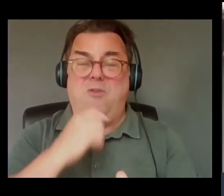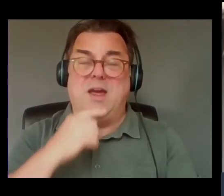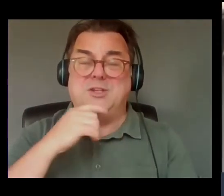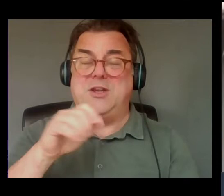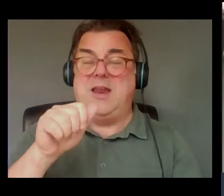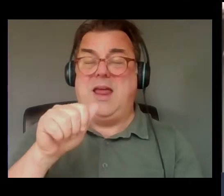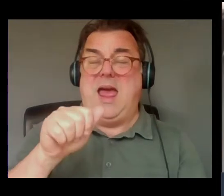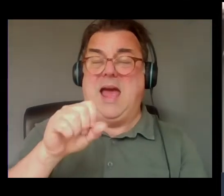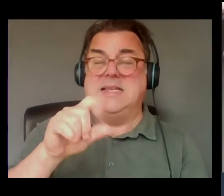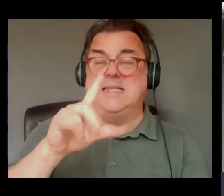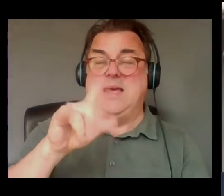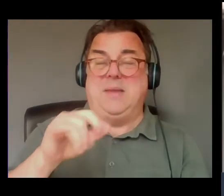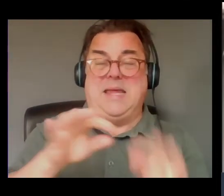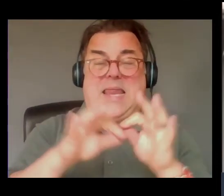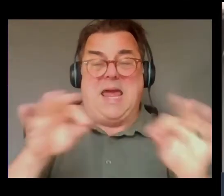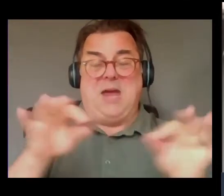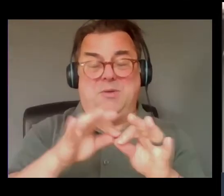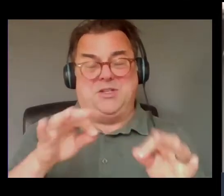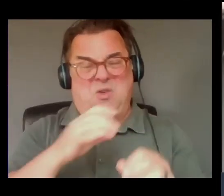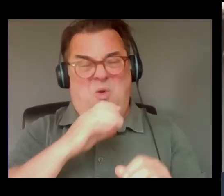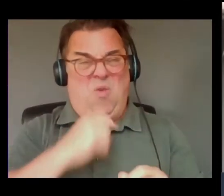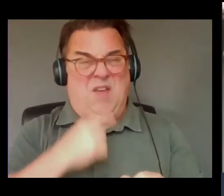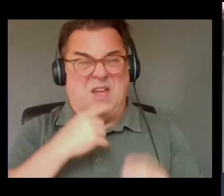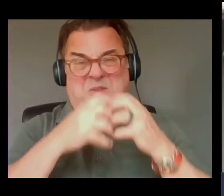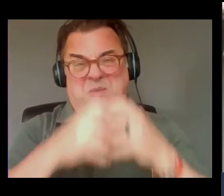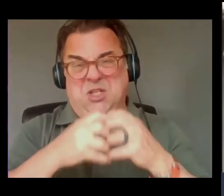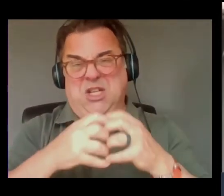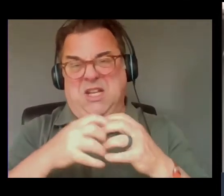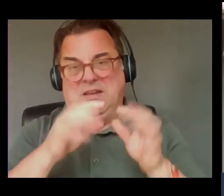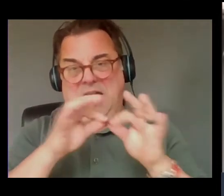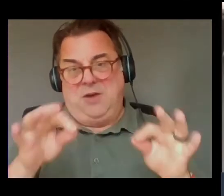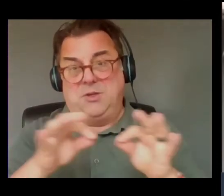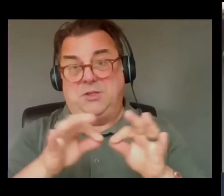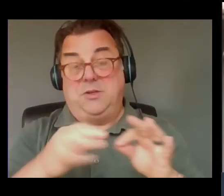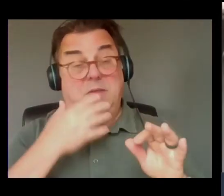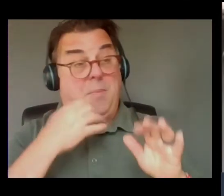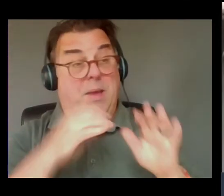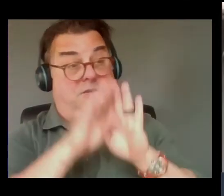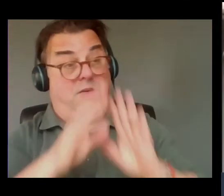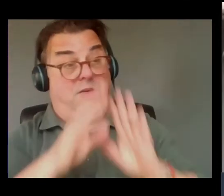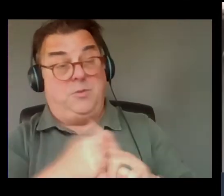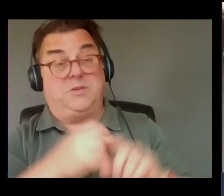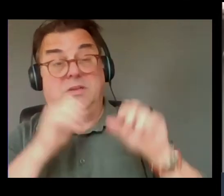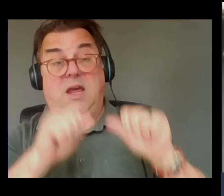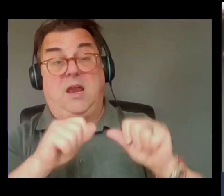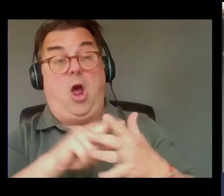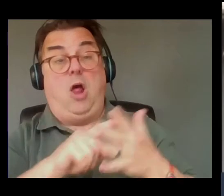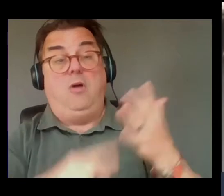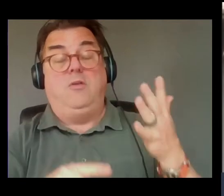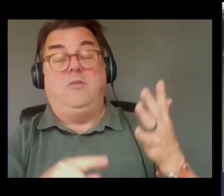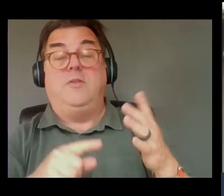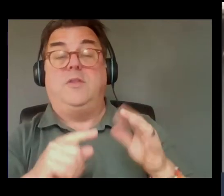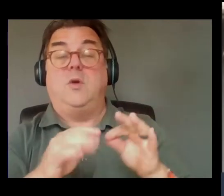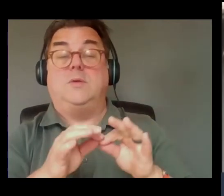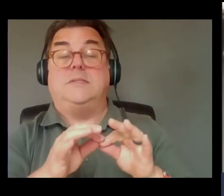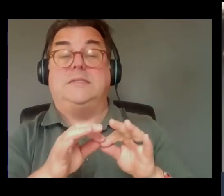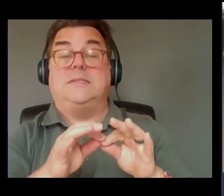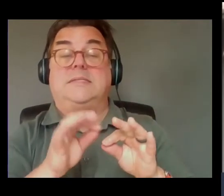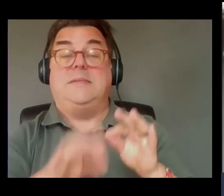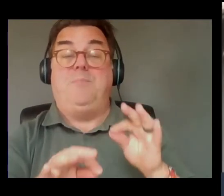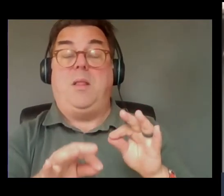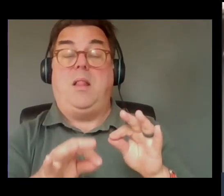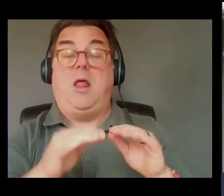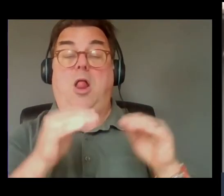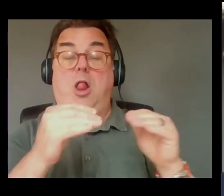like machine language. And the best developers were people who could do all of these low level memory optimizations and things like